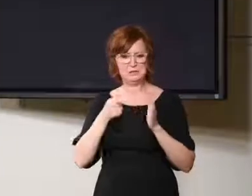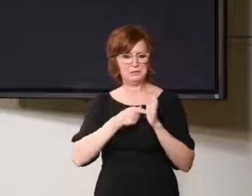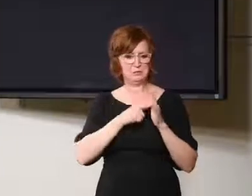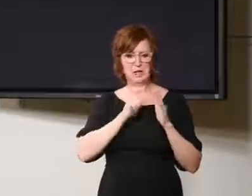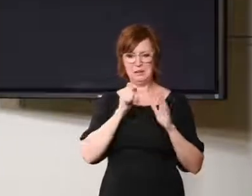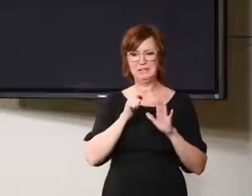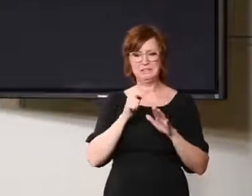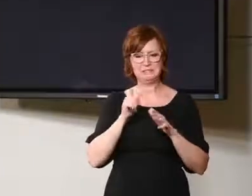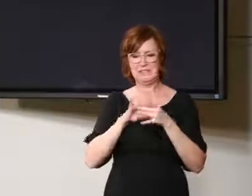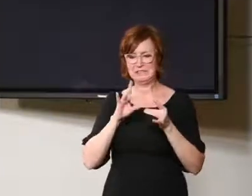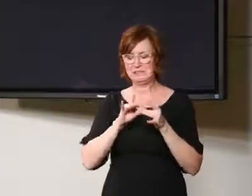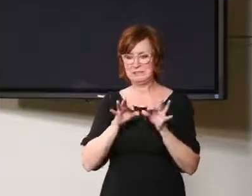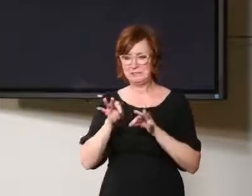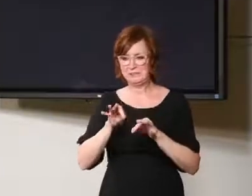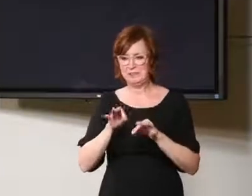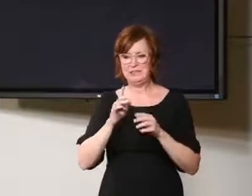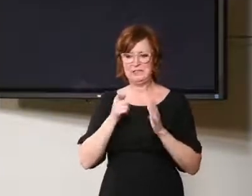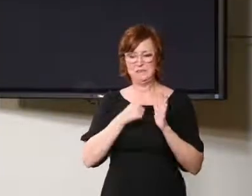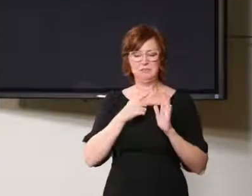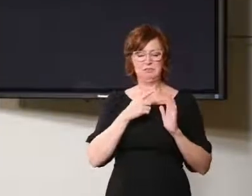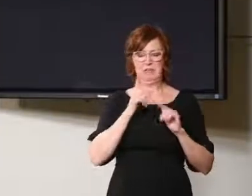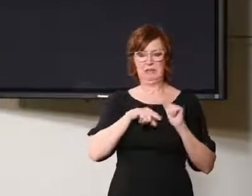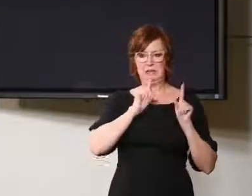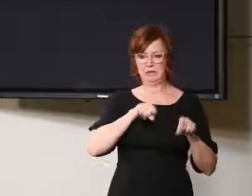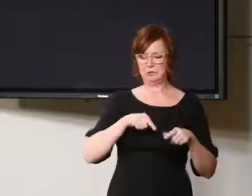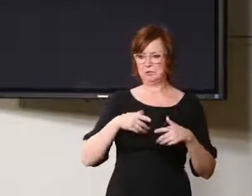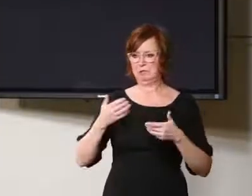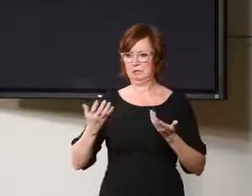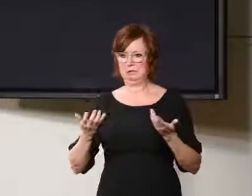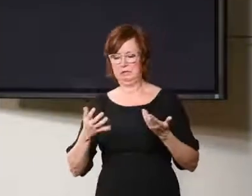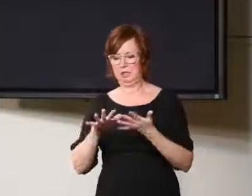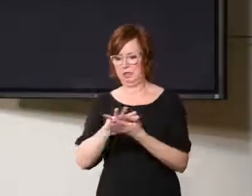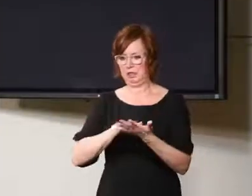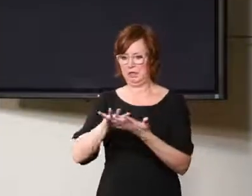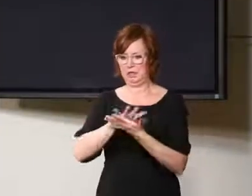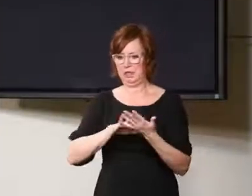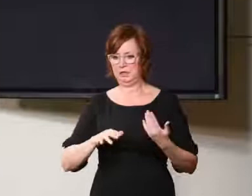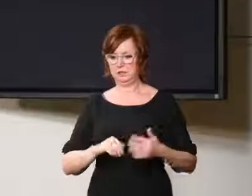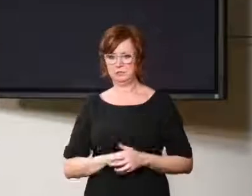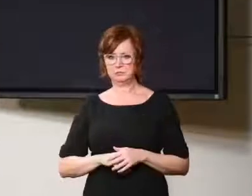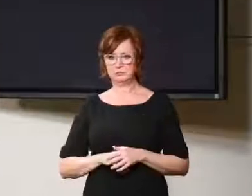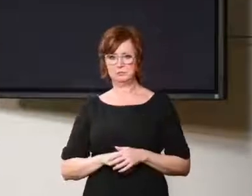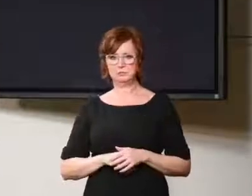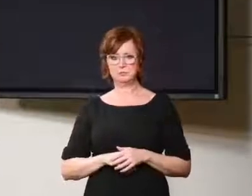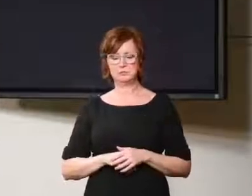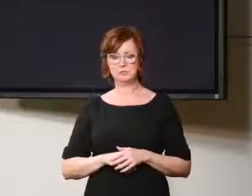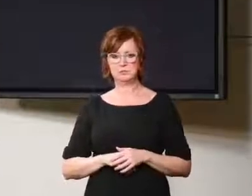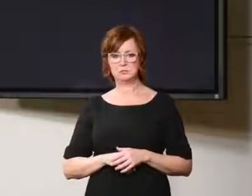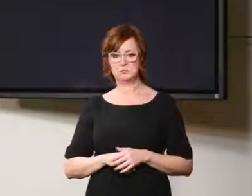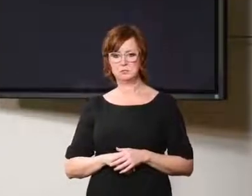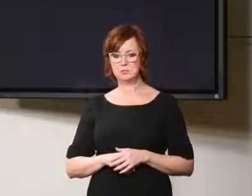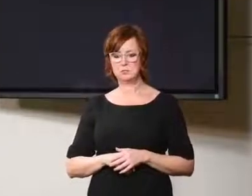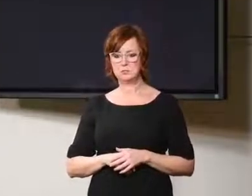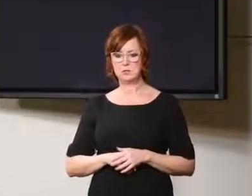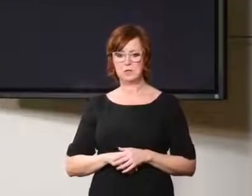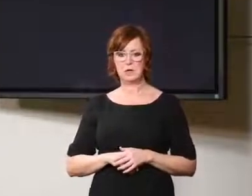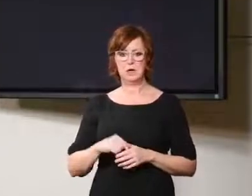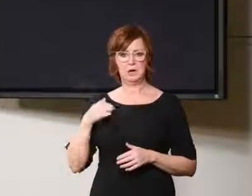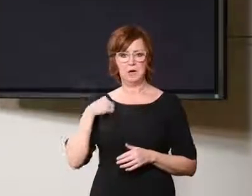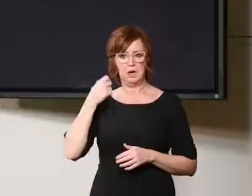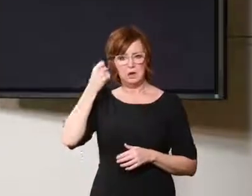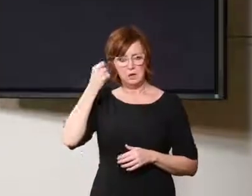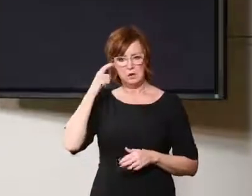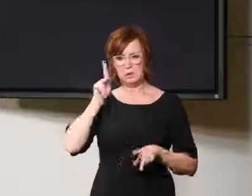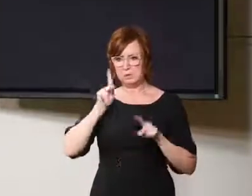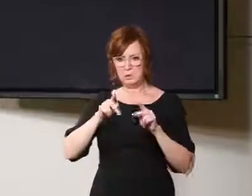example, there are some cases that have been reported in some correctional workers here in the province, and there's some questions around should we